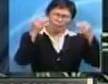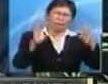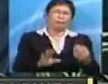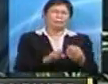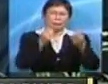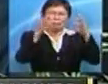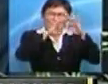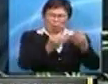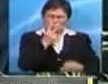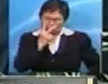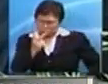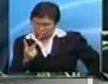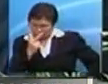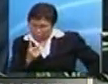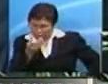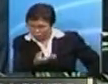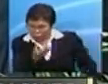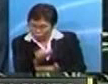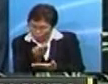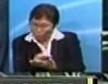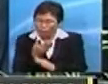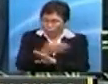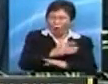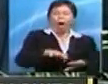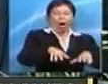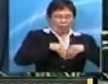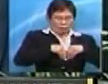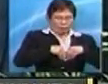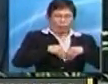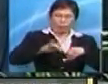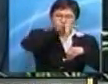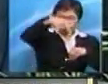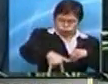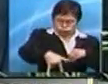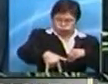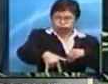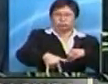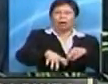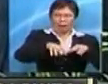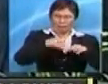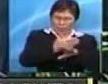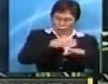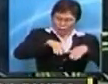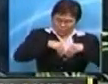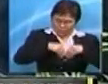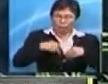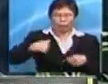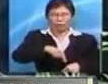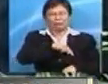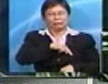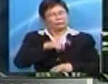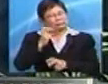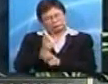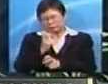physical evidence before they will accept that MH370 ended in the South Indian Ocean. We find ourselves